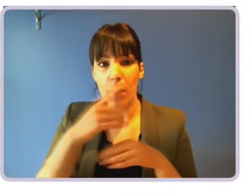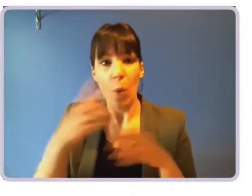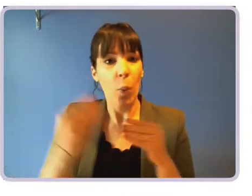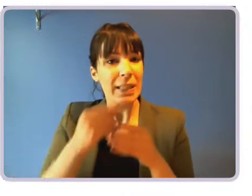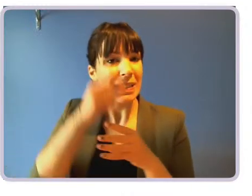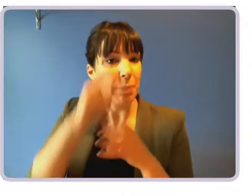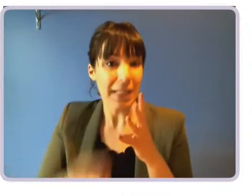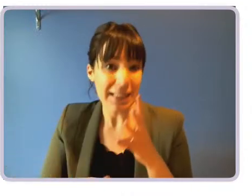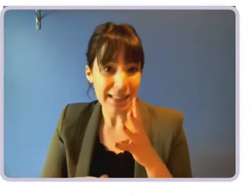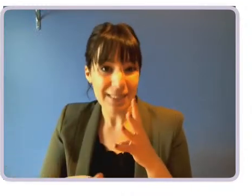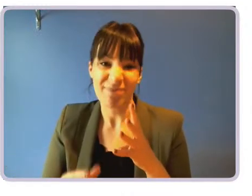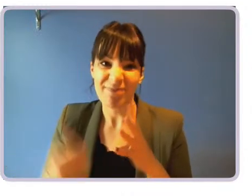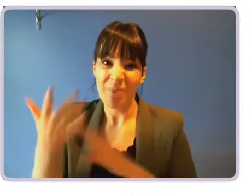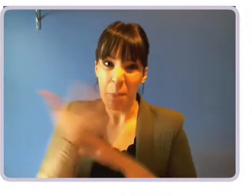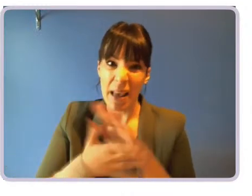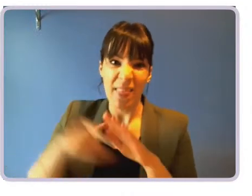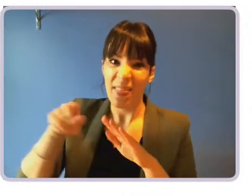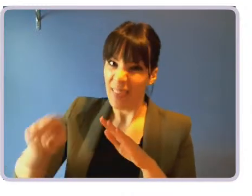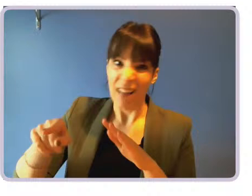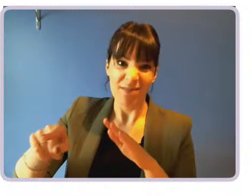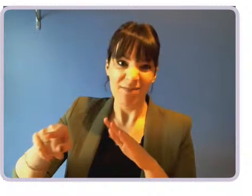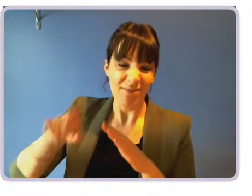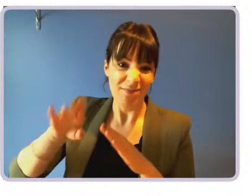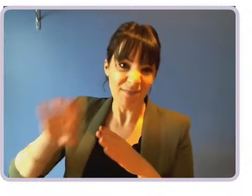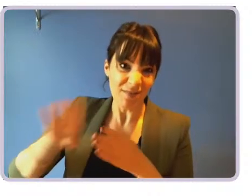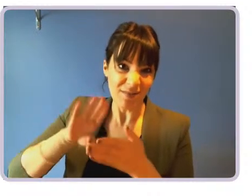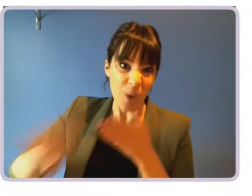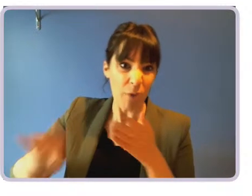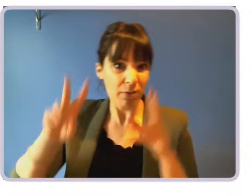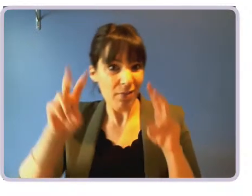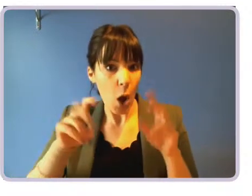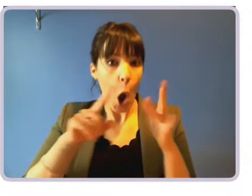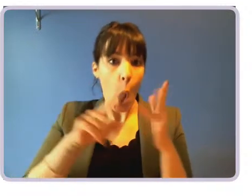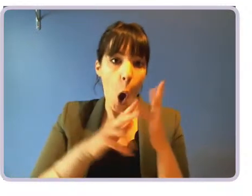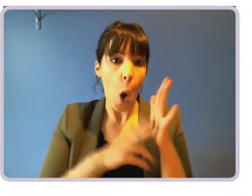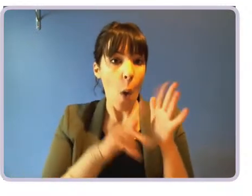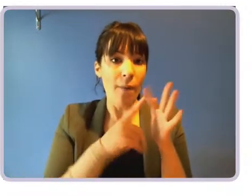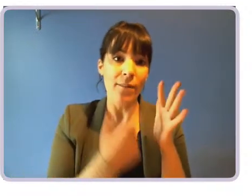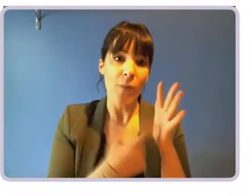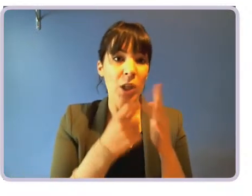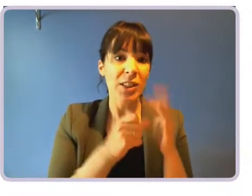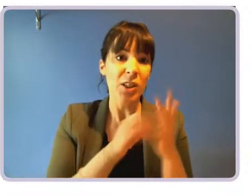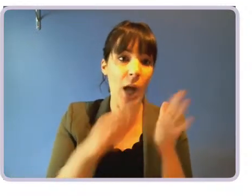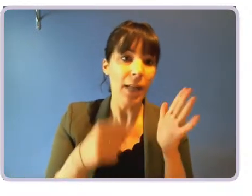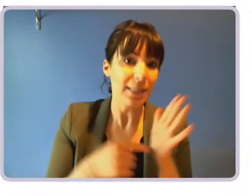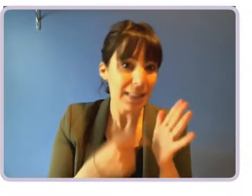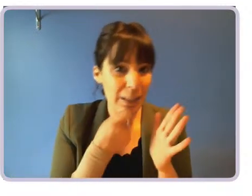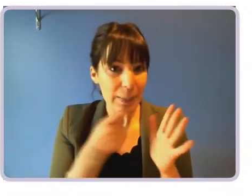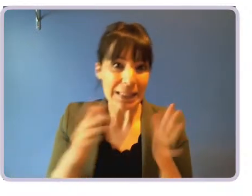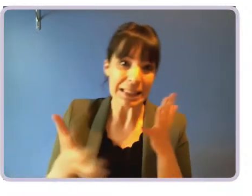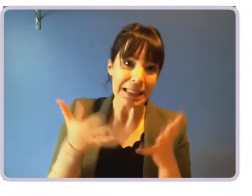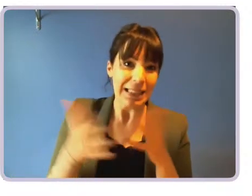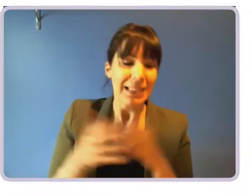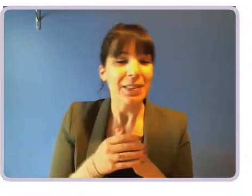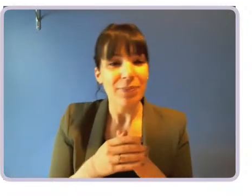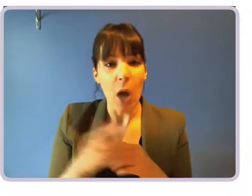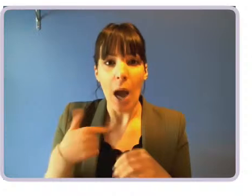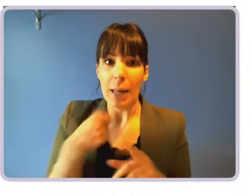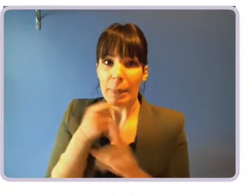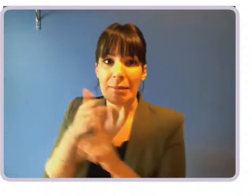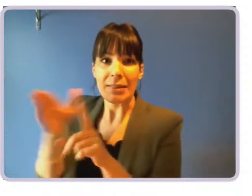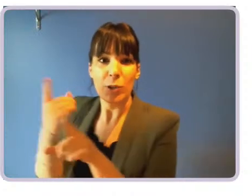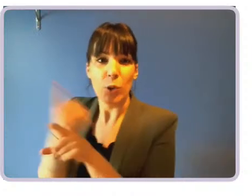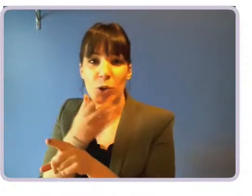or not an oversight, but we can talk about what that was. Sorry, gone on slide that I didn't mean to.